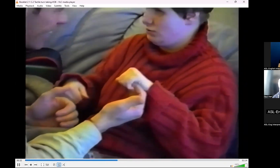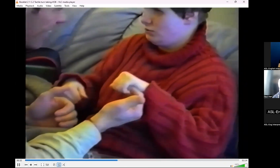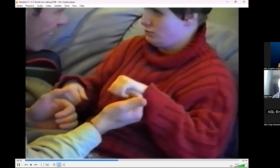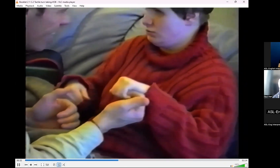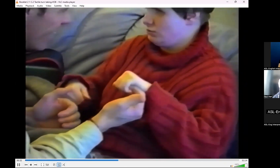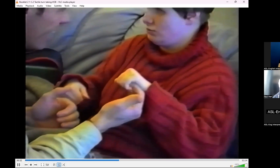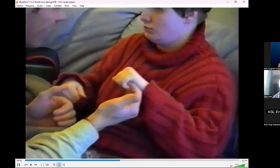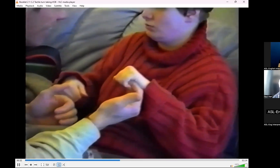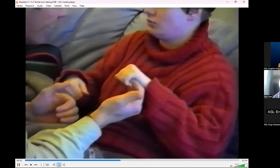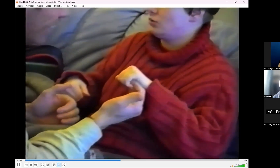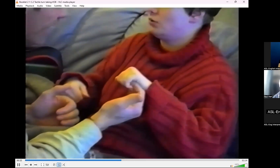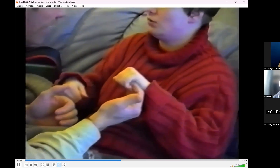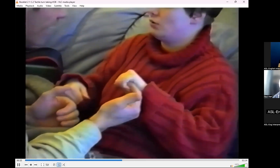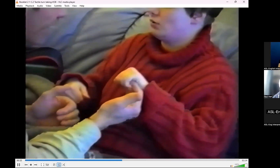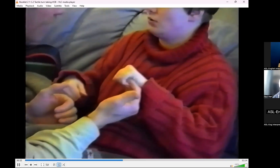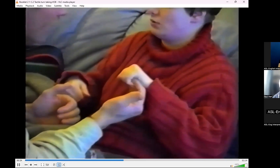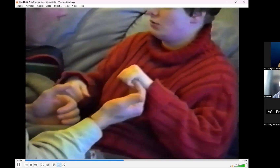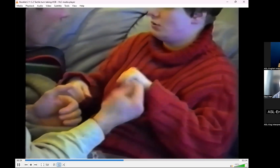Ja.